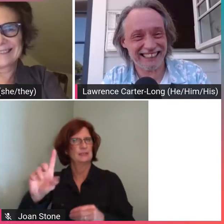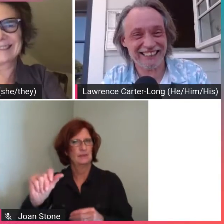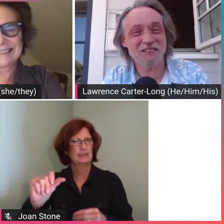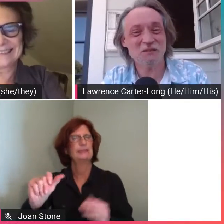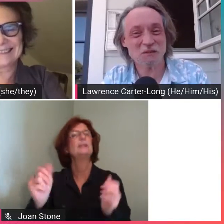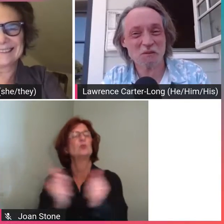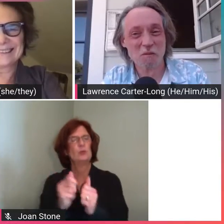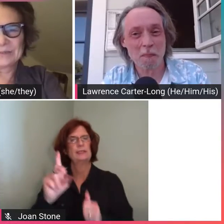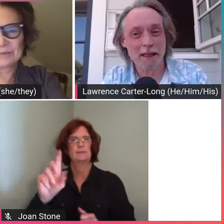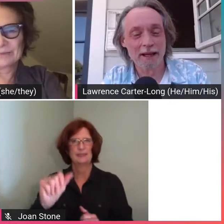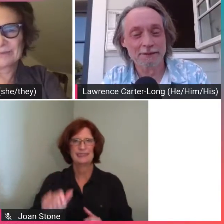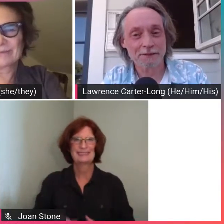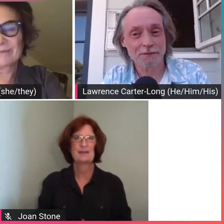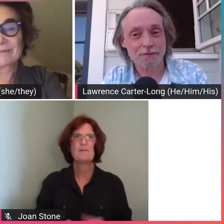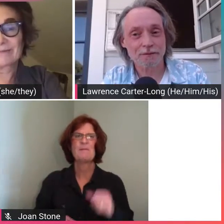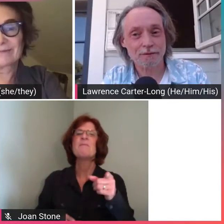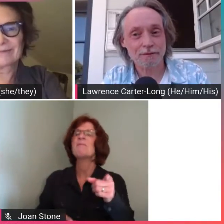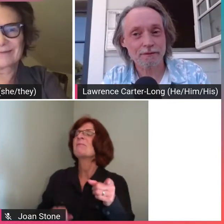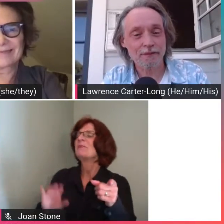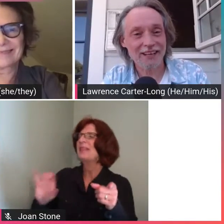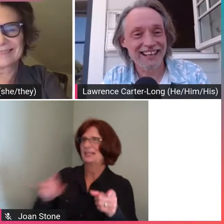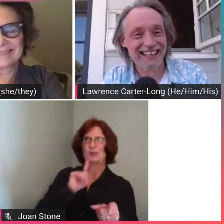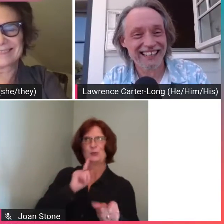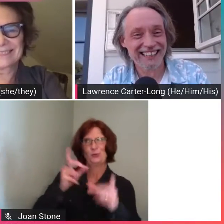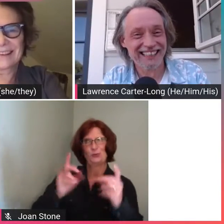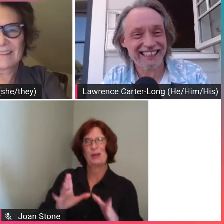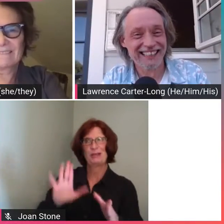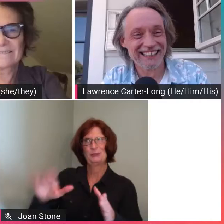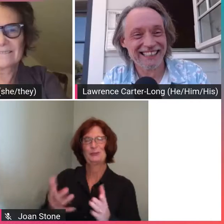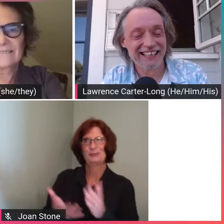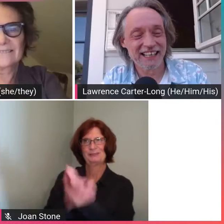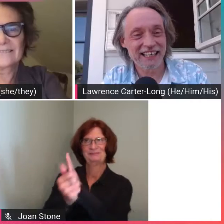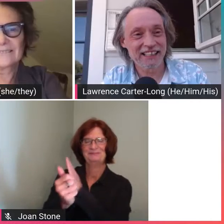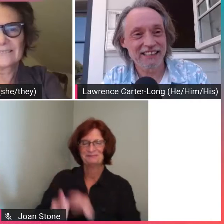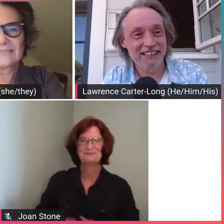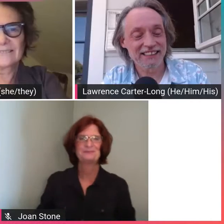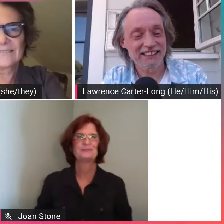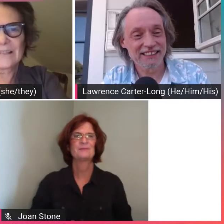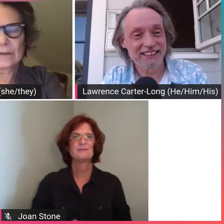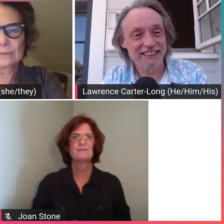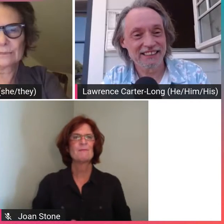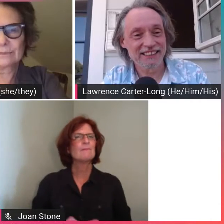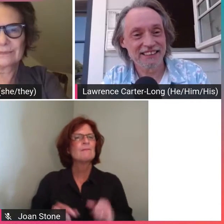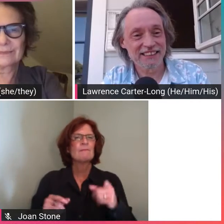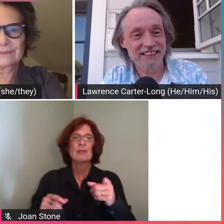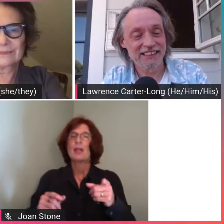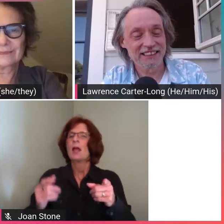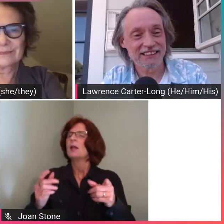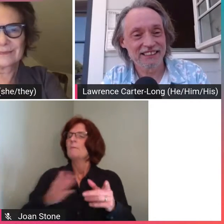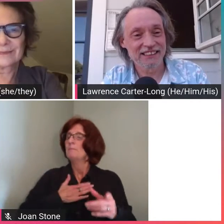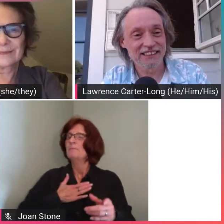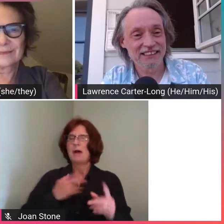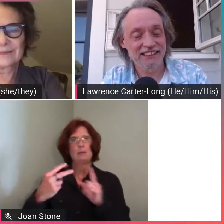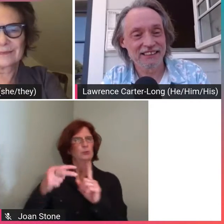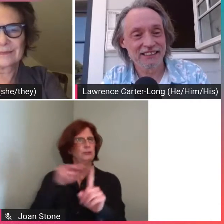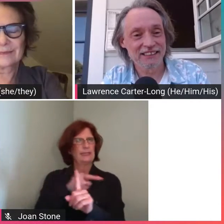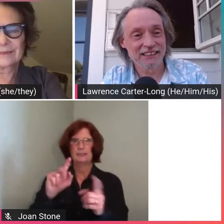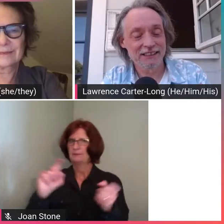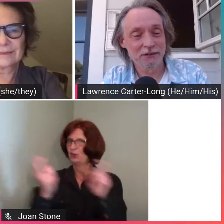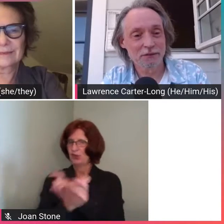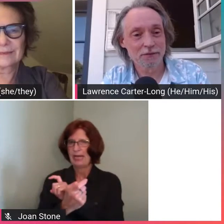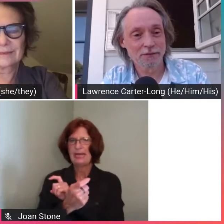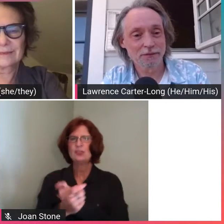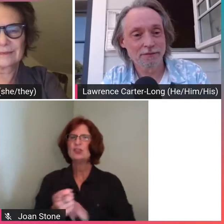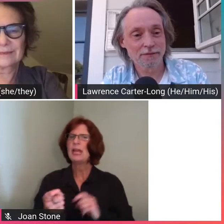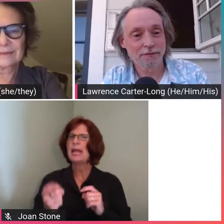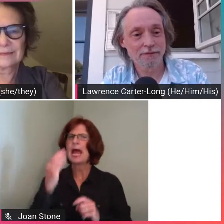diplomatic. Spoken like a true director. Well, I know it has absolutely changed my perspective, and I'm sure the same can be